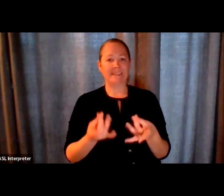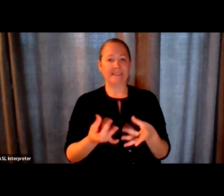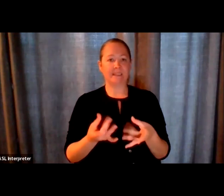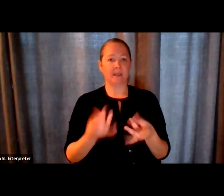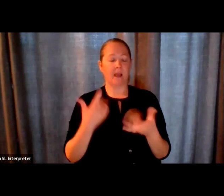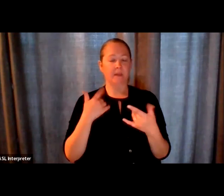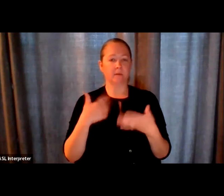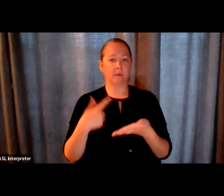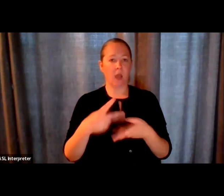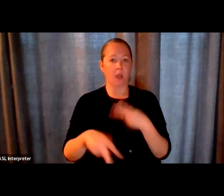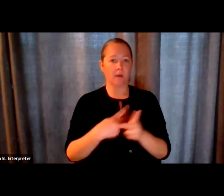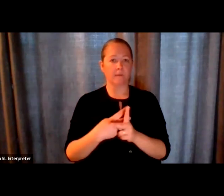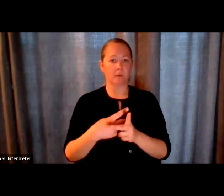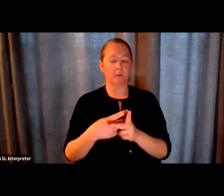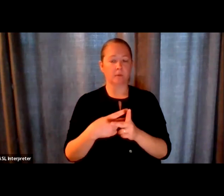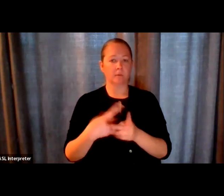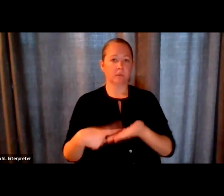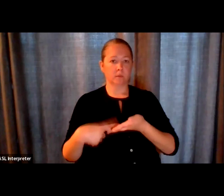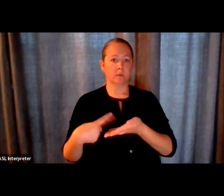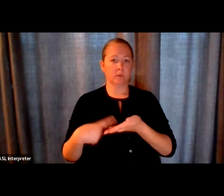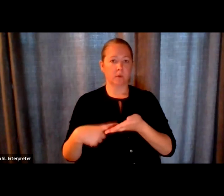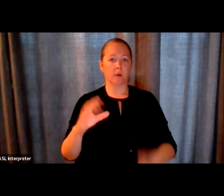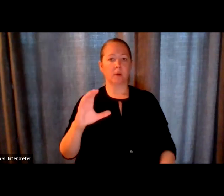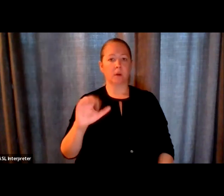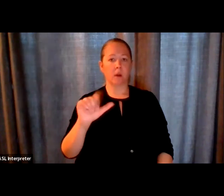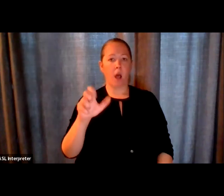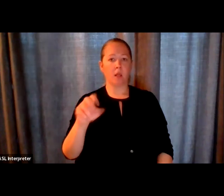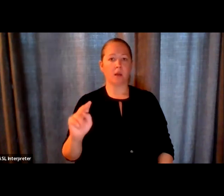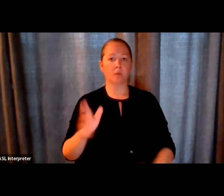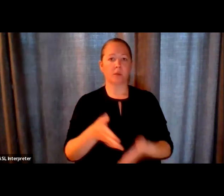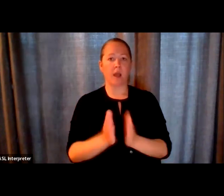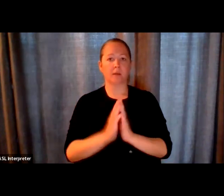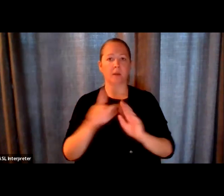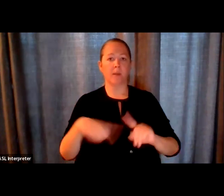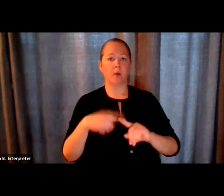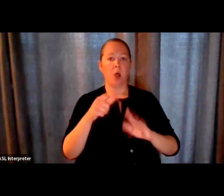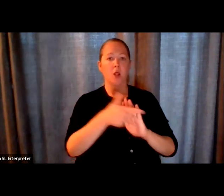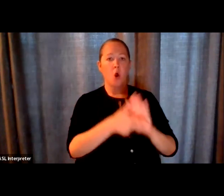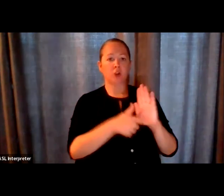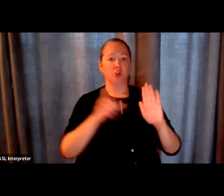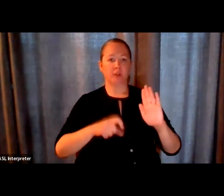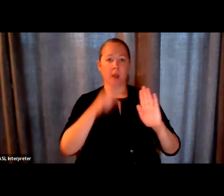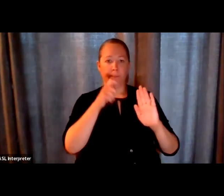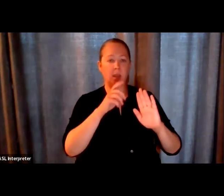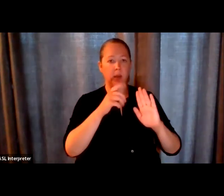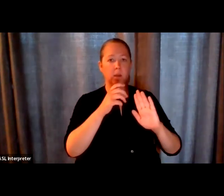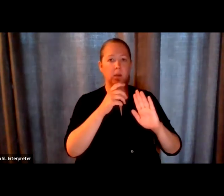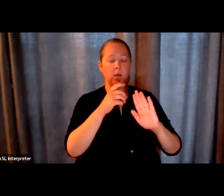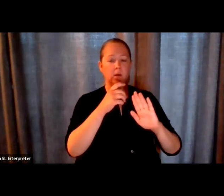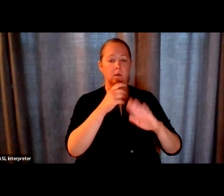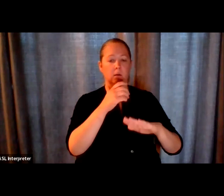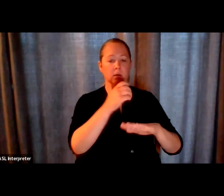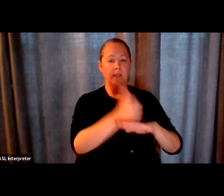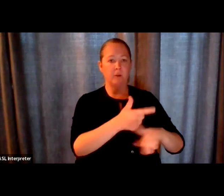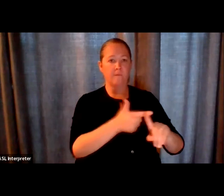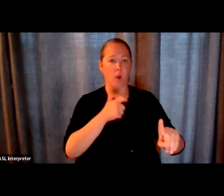conversations. One of our guests, Helen, was asking about that and how laws shouldn't be based on any religion. And I think what's beautiful about the fact and this